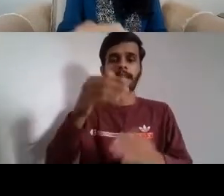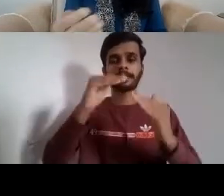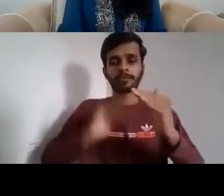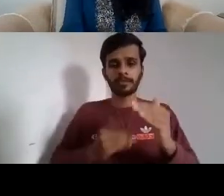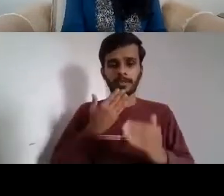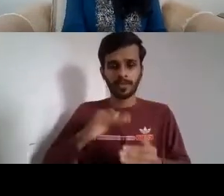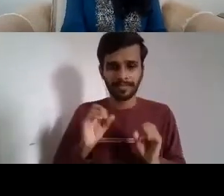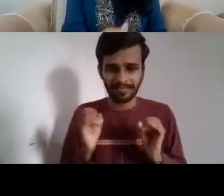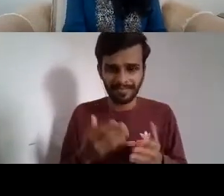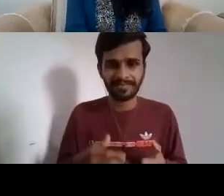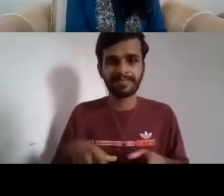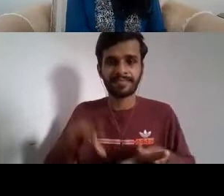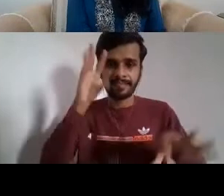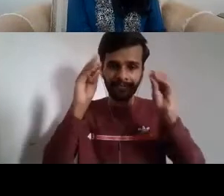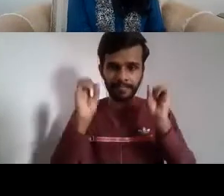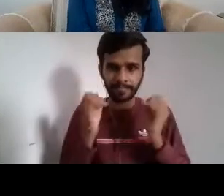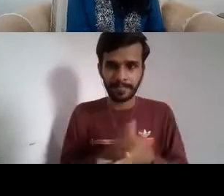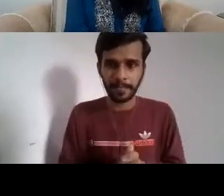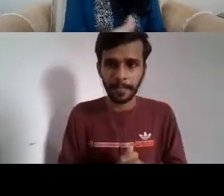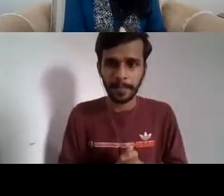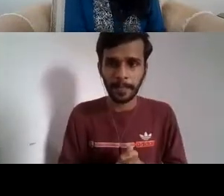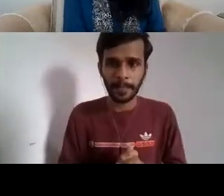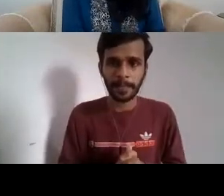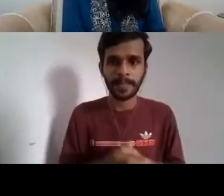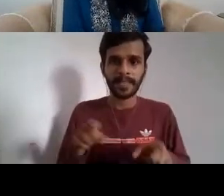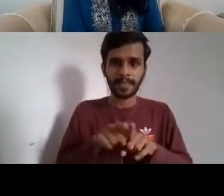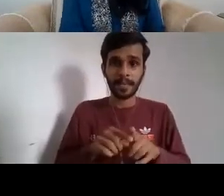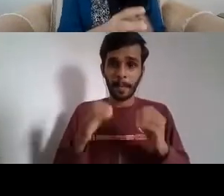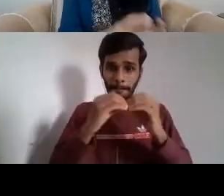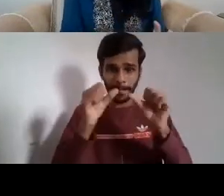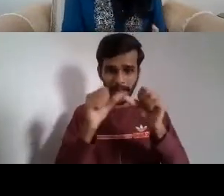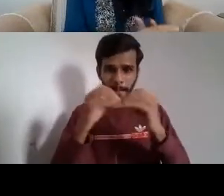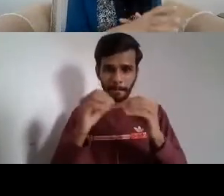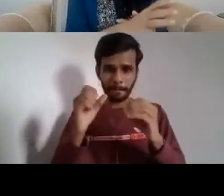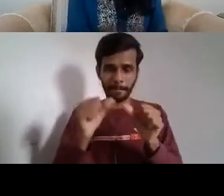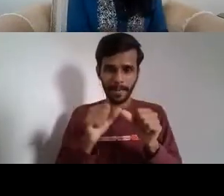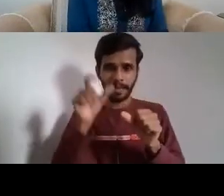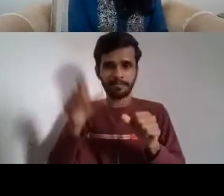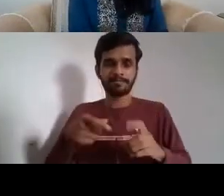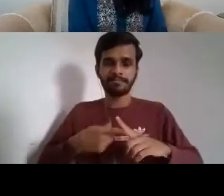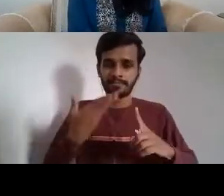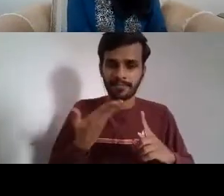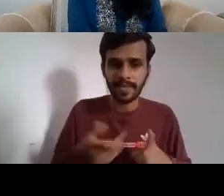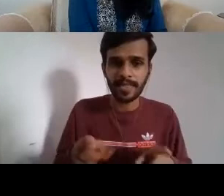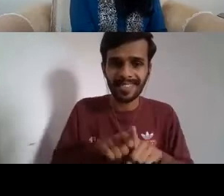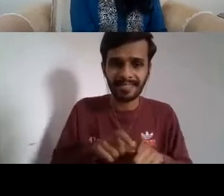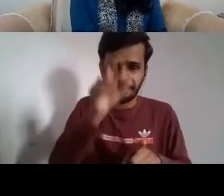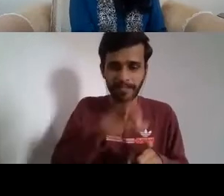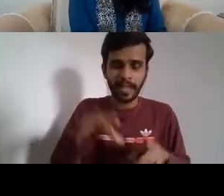other than the rigor that he imbibed from Baba, he also learned composing of music for